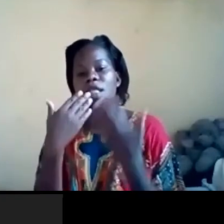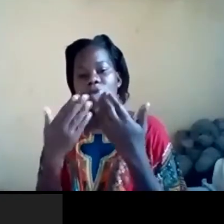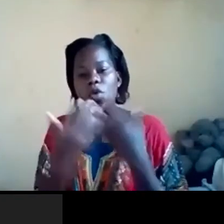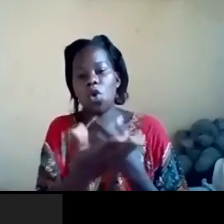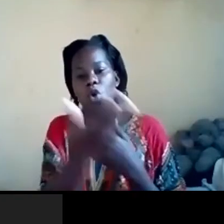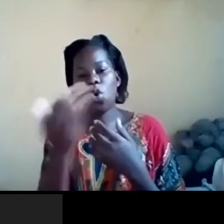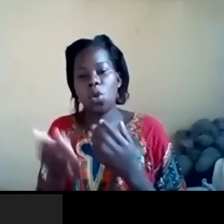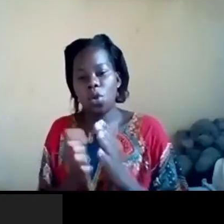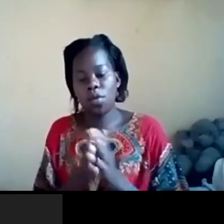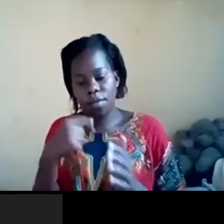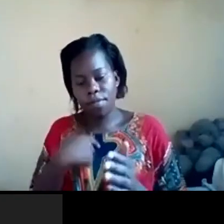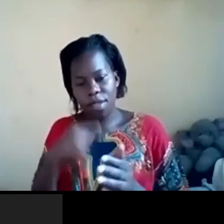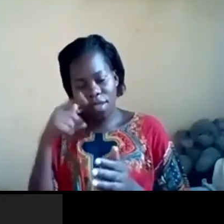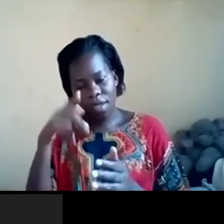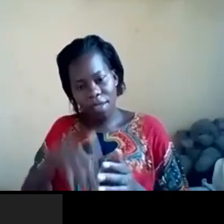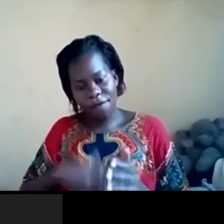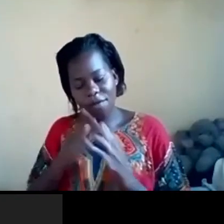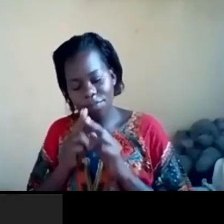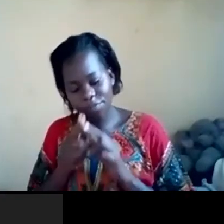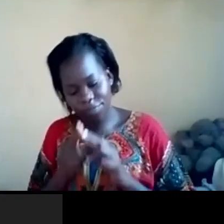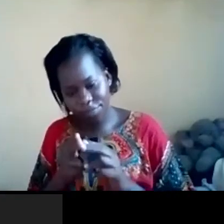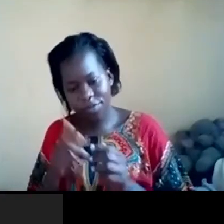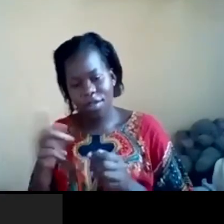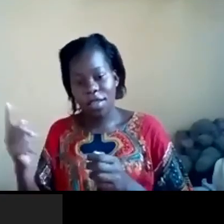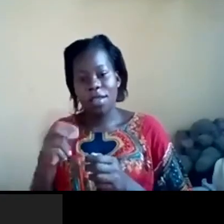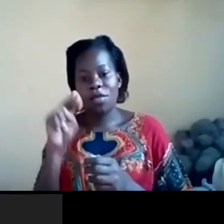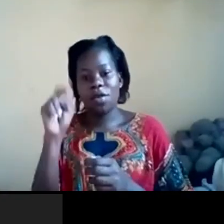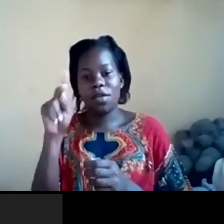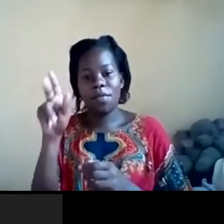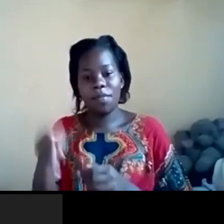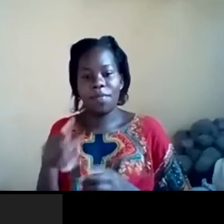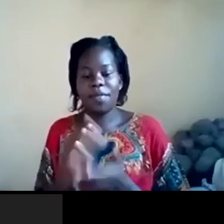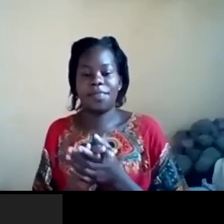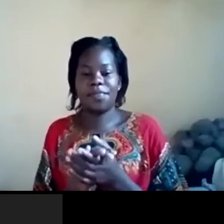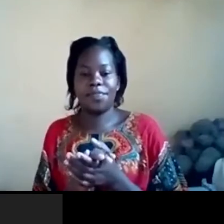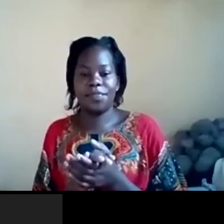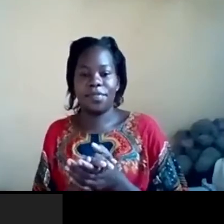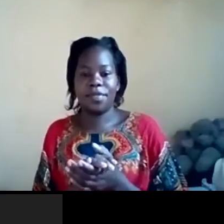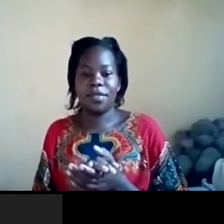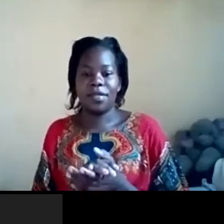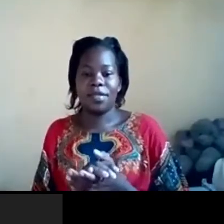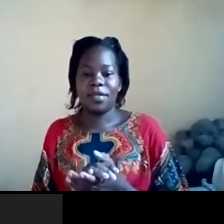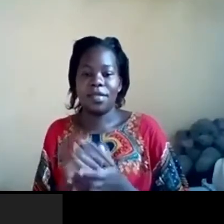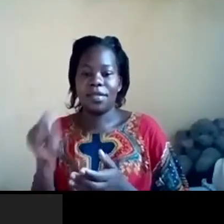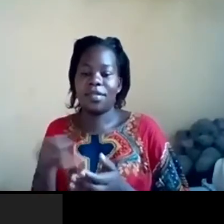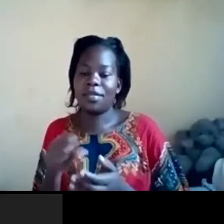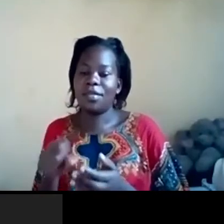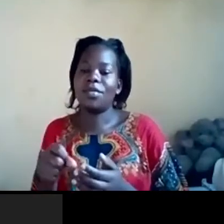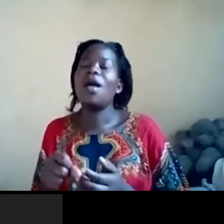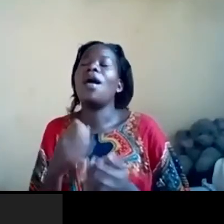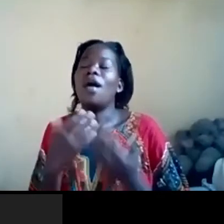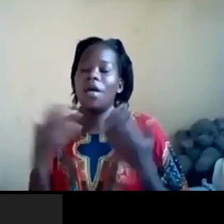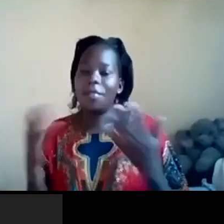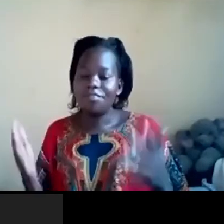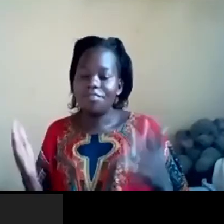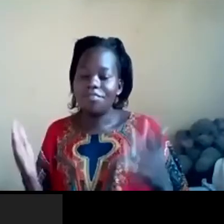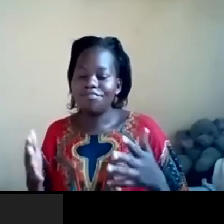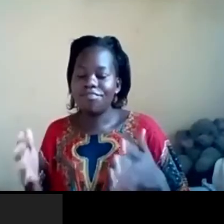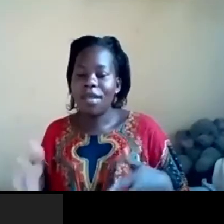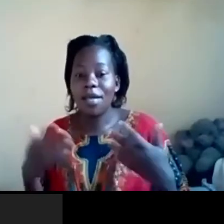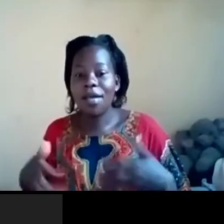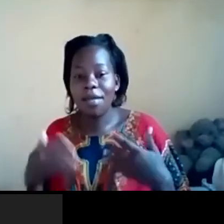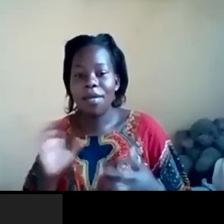I feel really honored to be part of the UNDP's project's beneficiaries. I could never thank them enough. Our company, Chogo Mazinga,